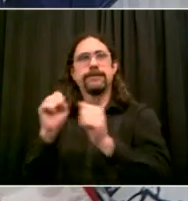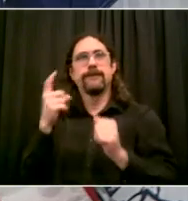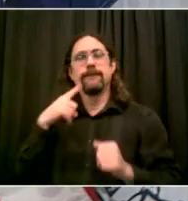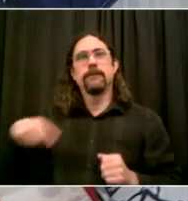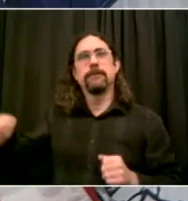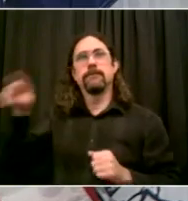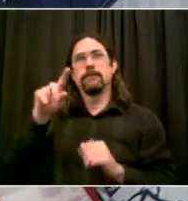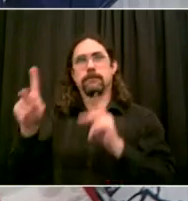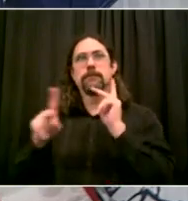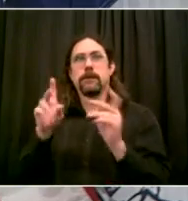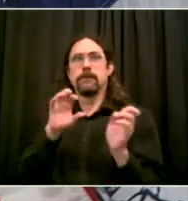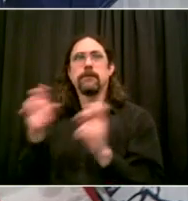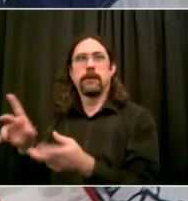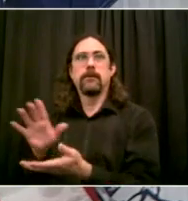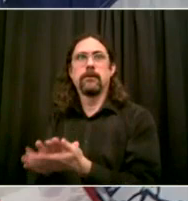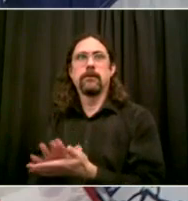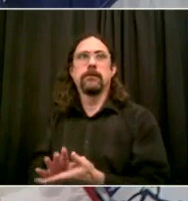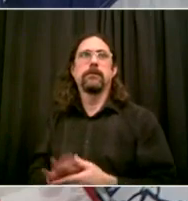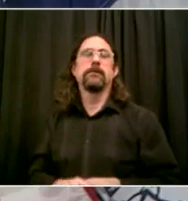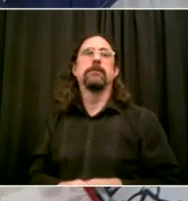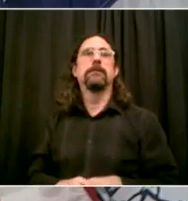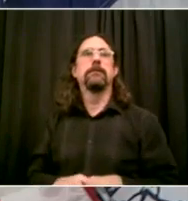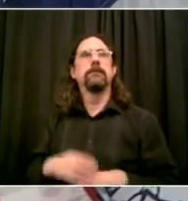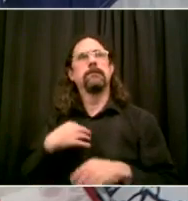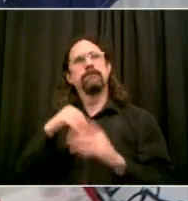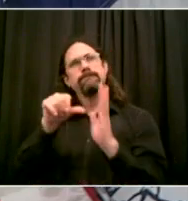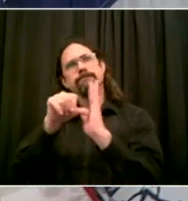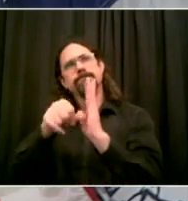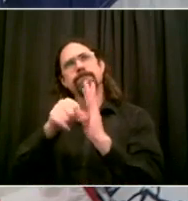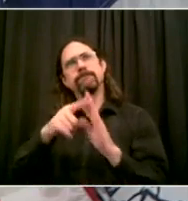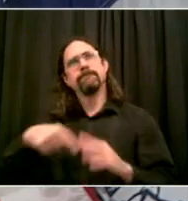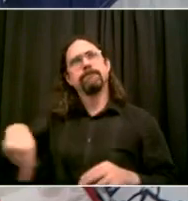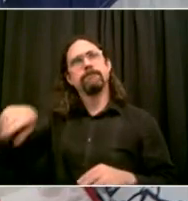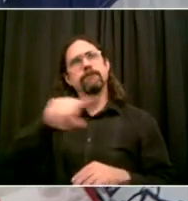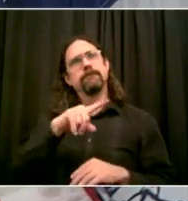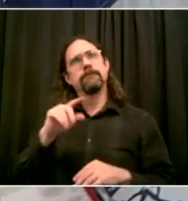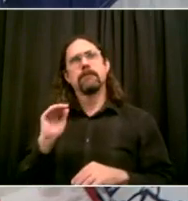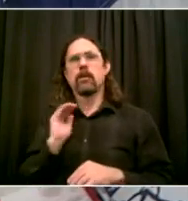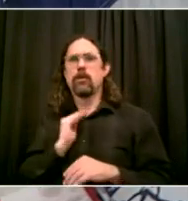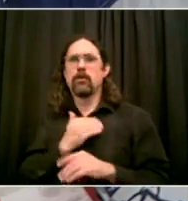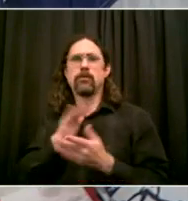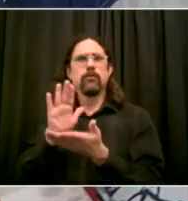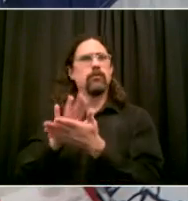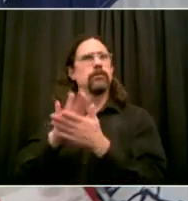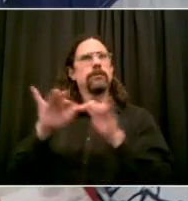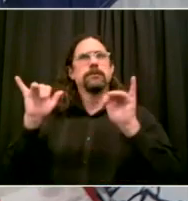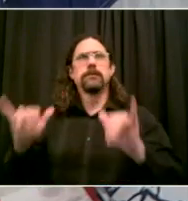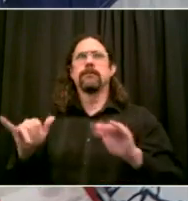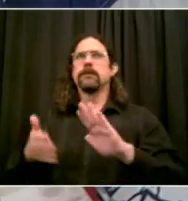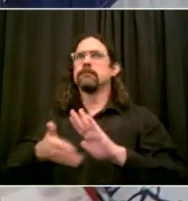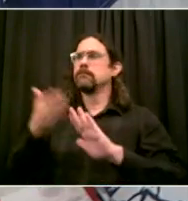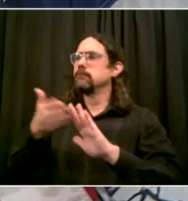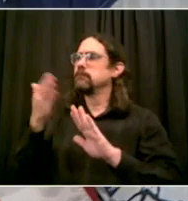safe. 6 feet and a mask. 5 simple words, right? 6 feet and a mask.